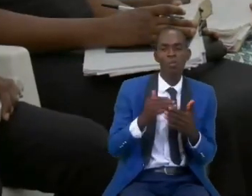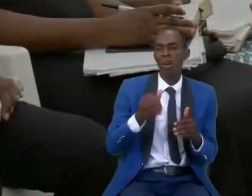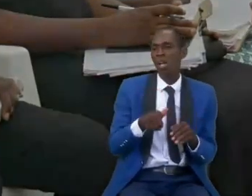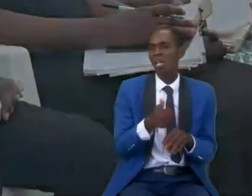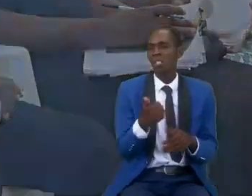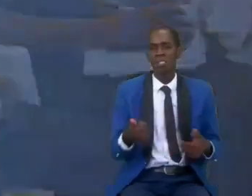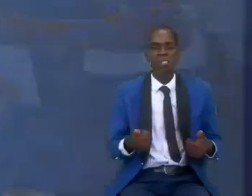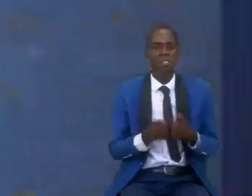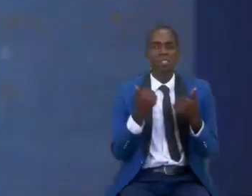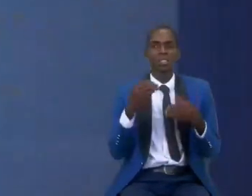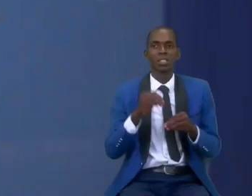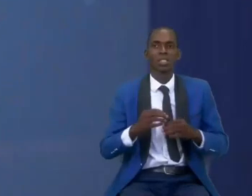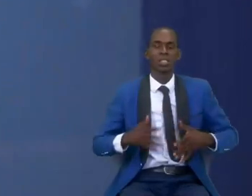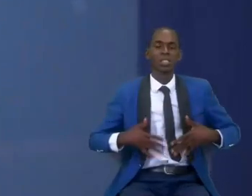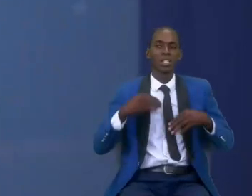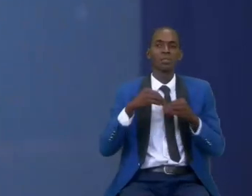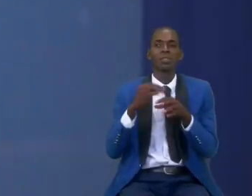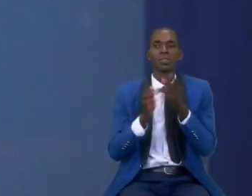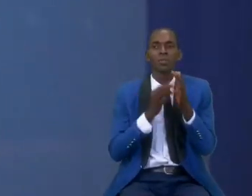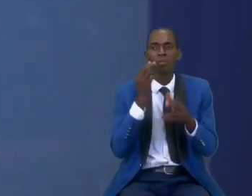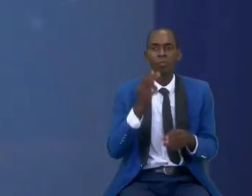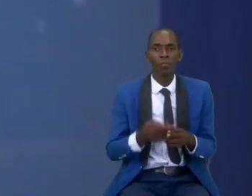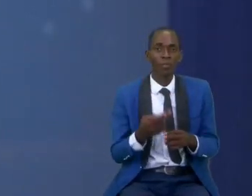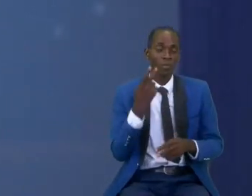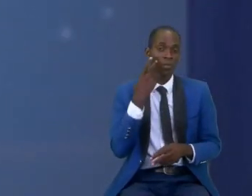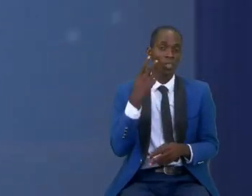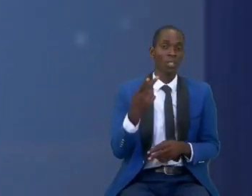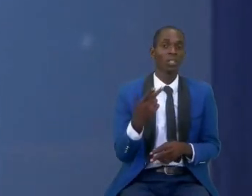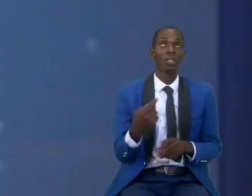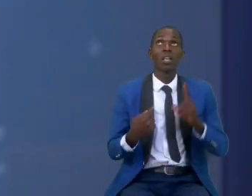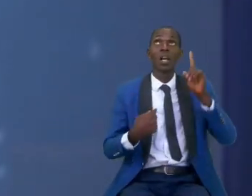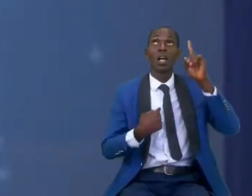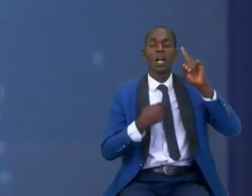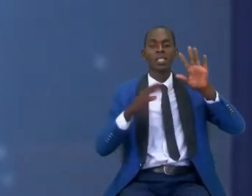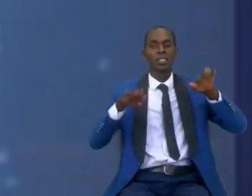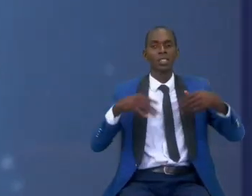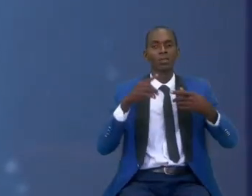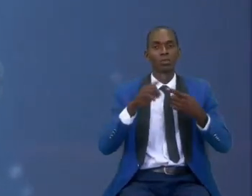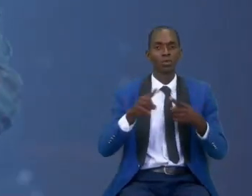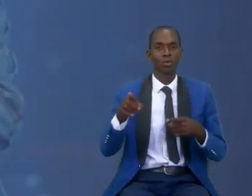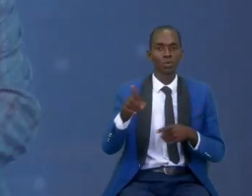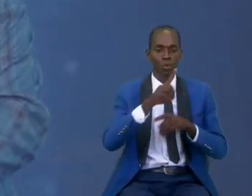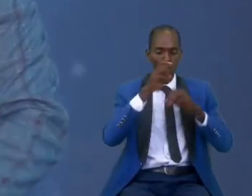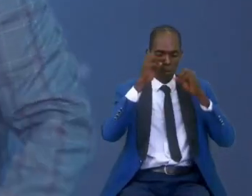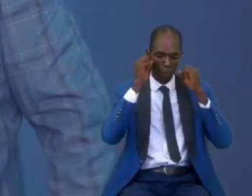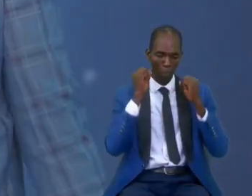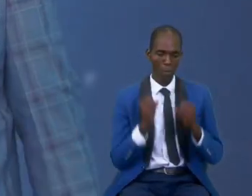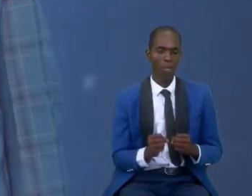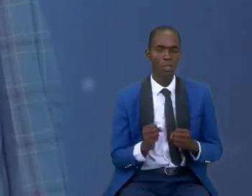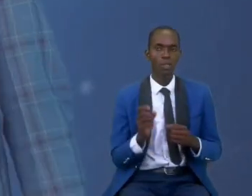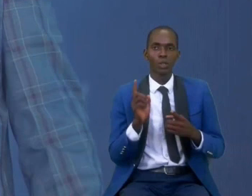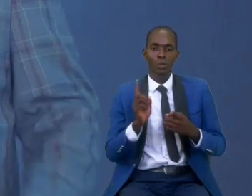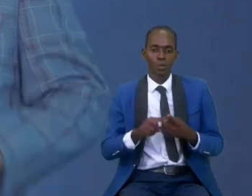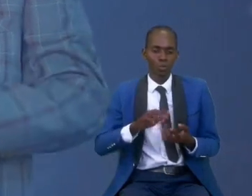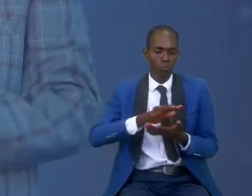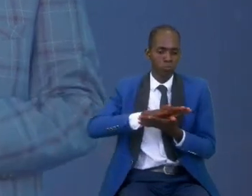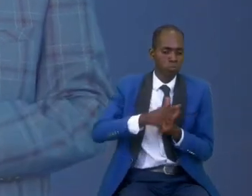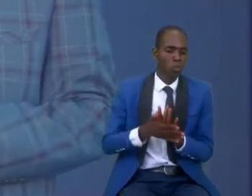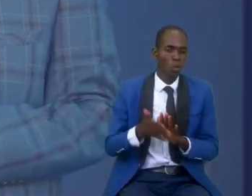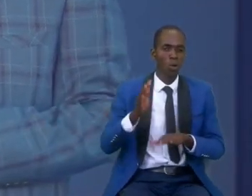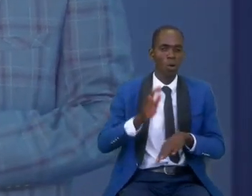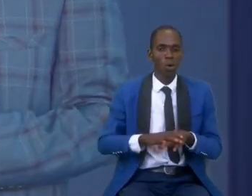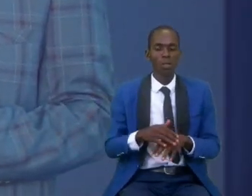you power to tread on serpents and scorpions and over all the